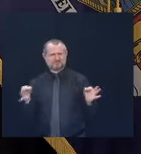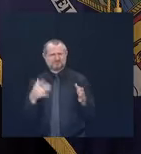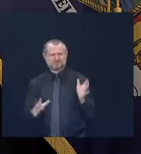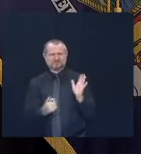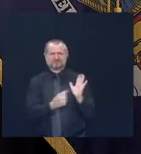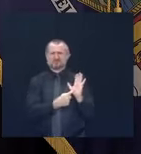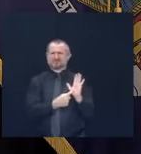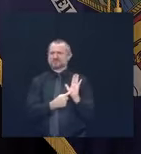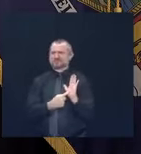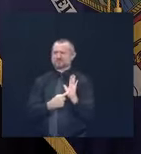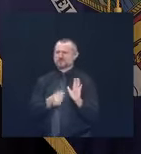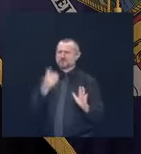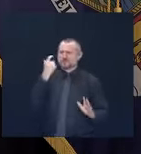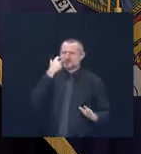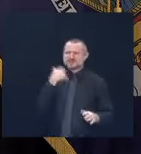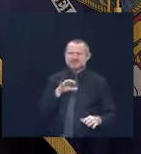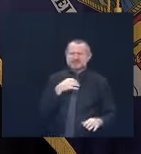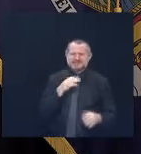this.